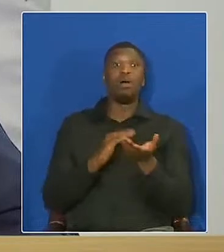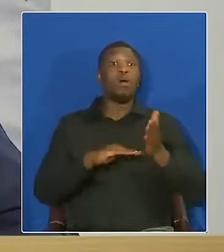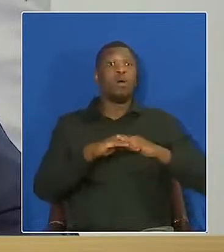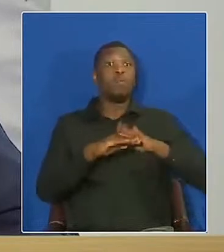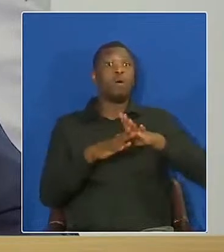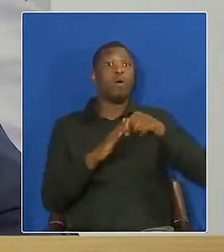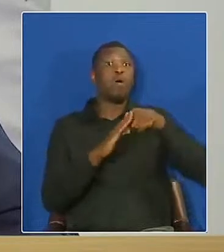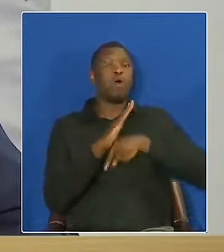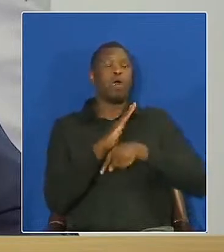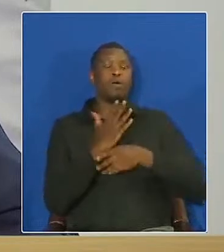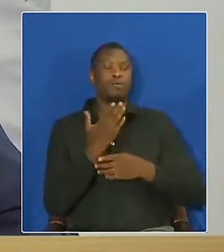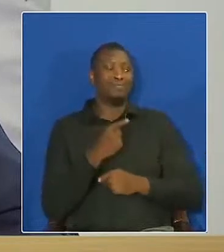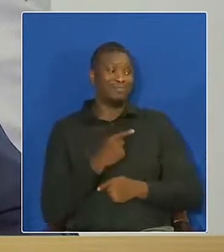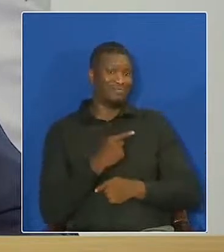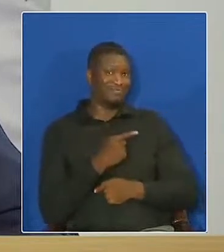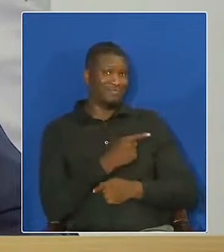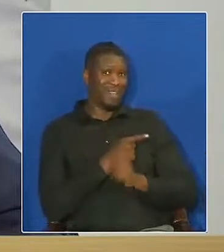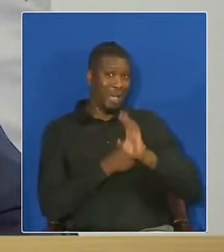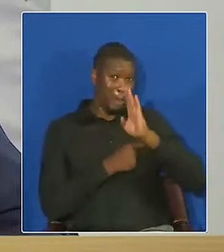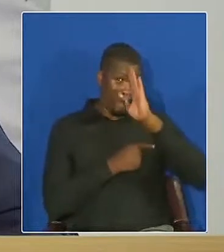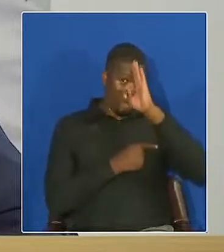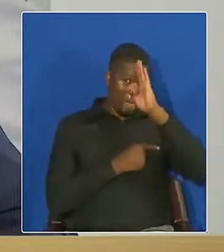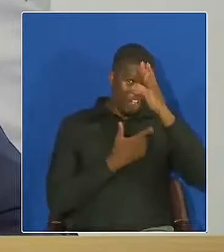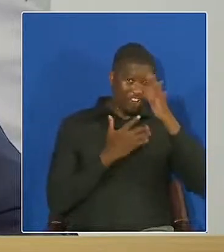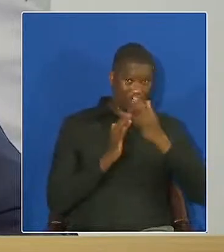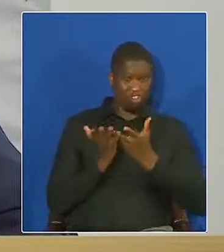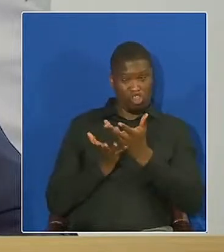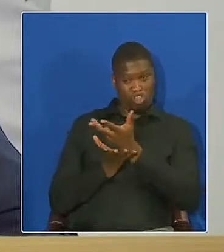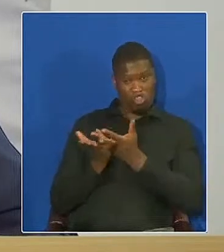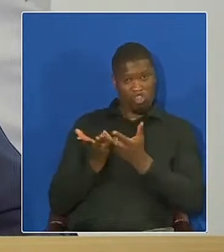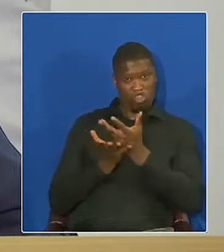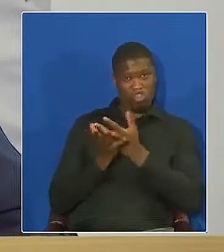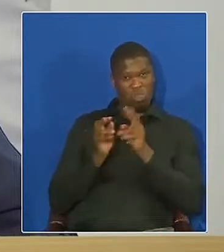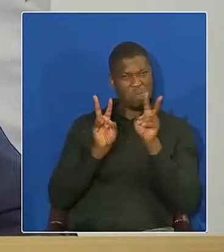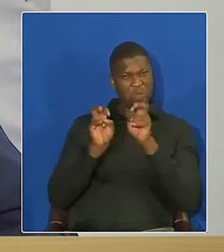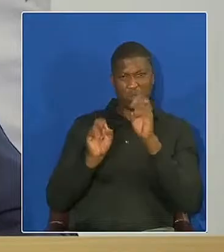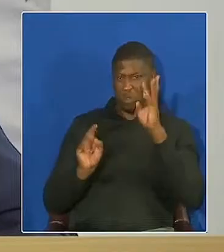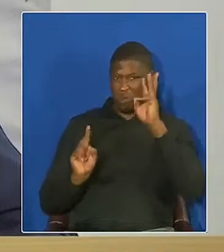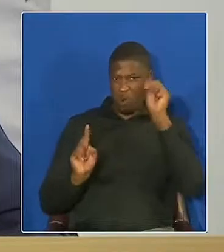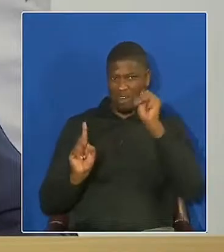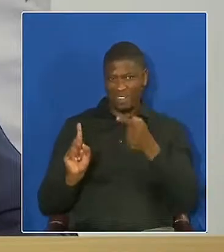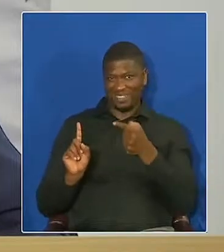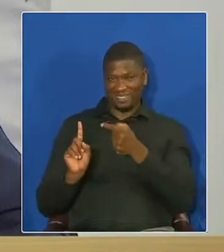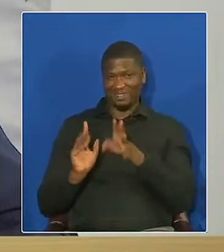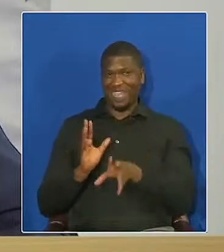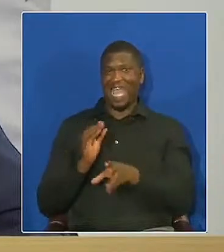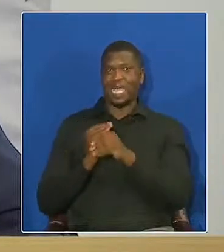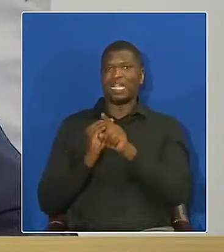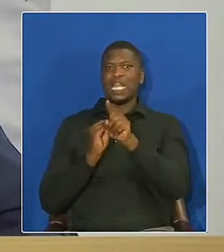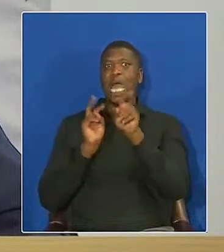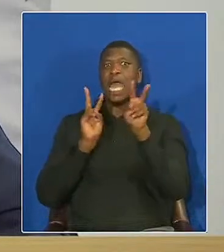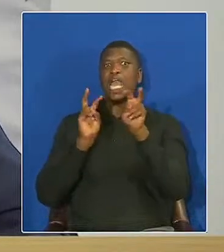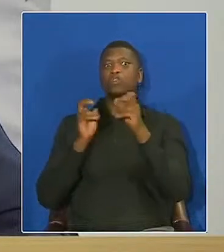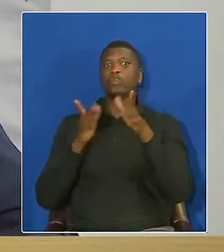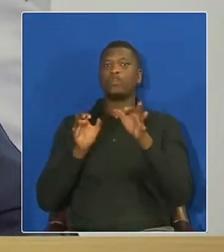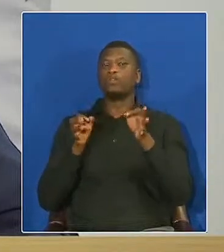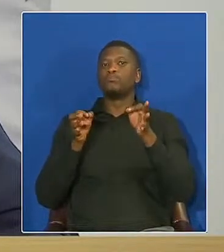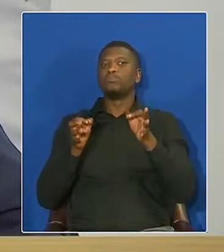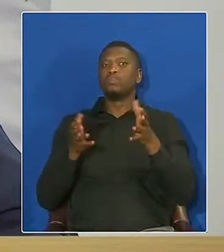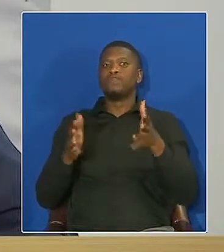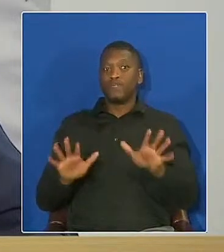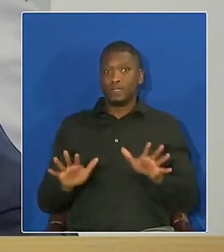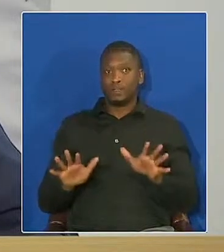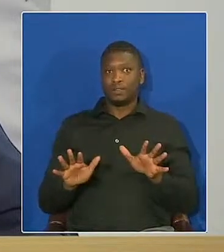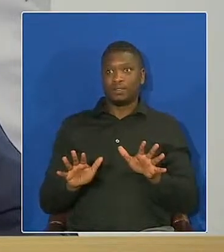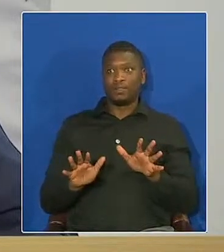Furthermore, Brown Mokgotsi on the discussion around Mkhwanazi and that the matter was now official,